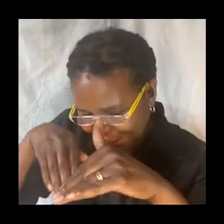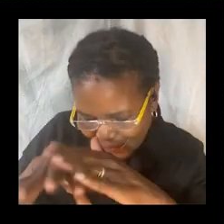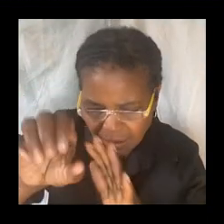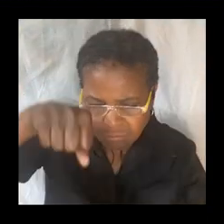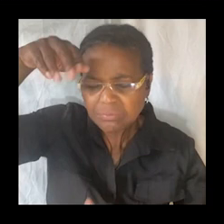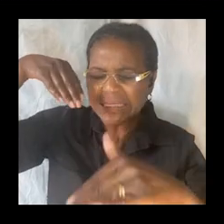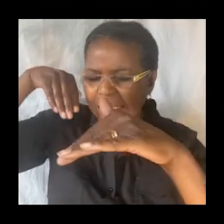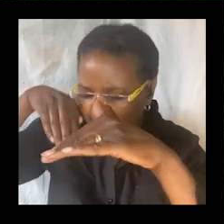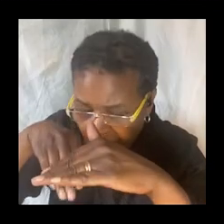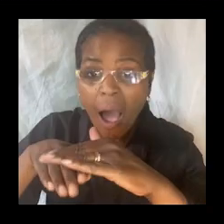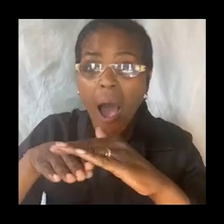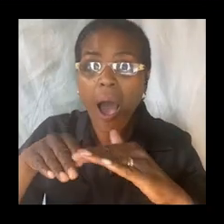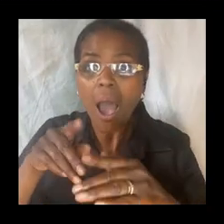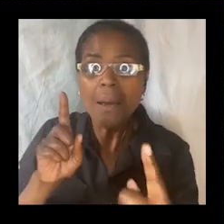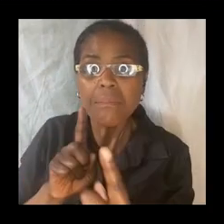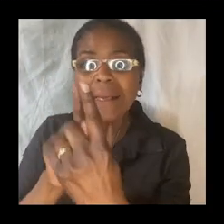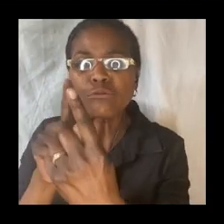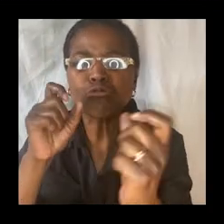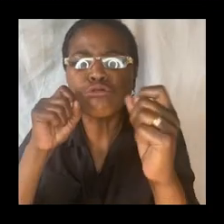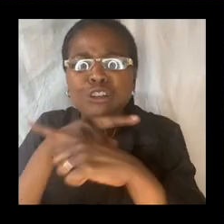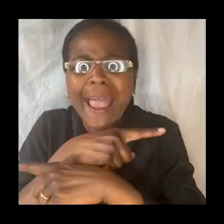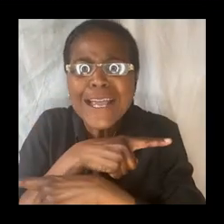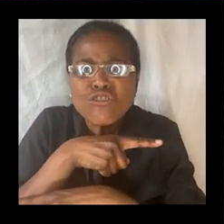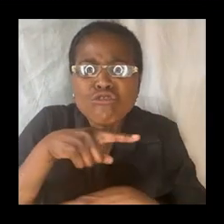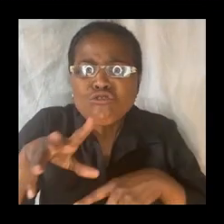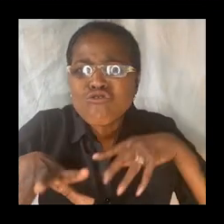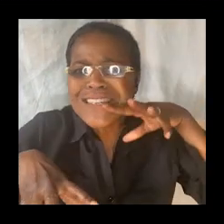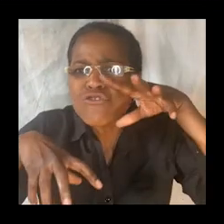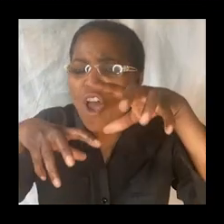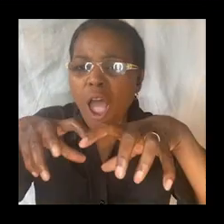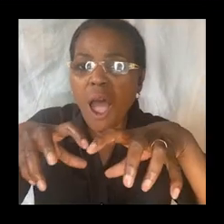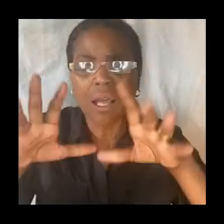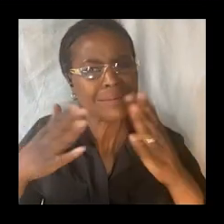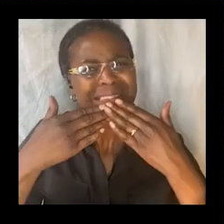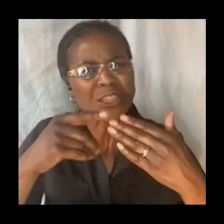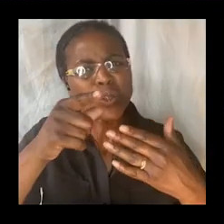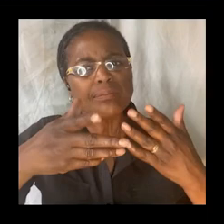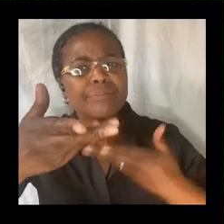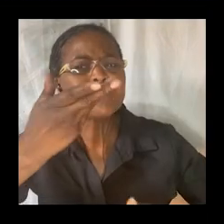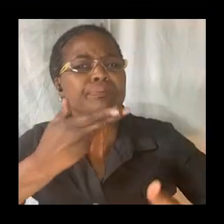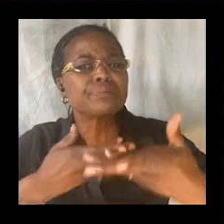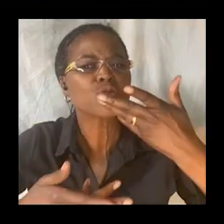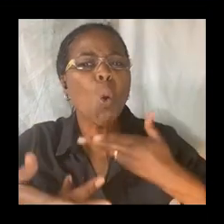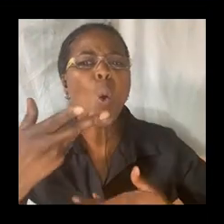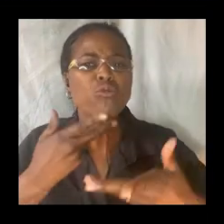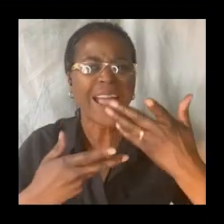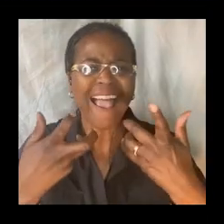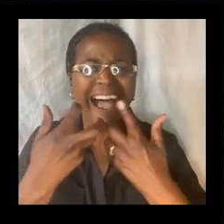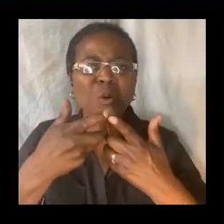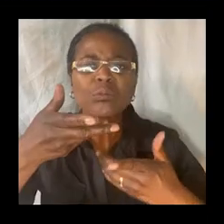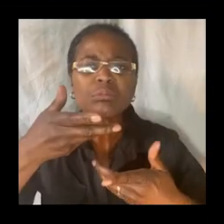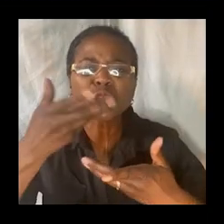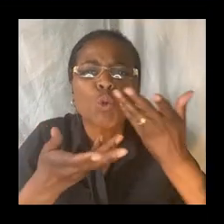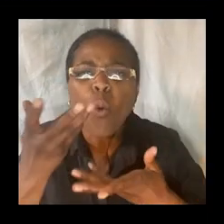strange creature. Can you tell us a little bit about the story and about how the story